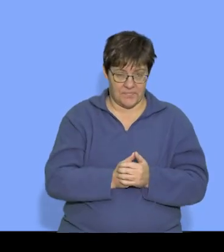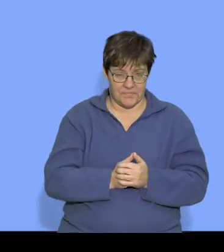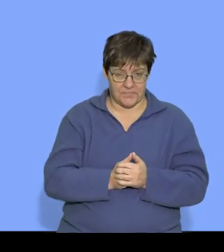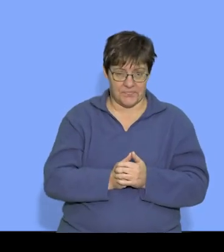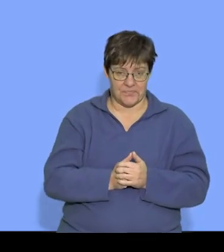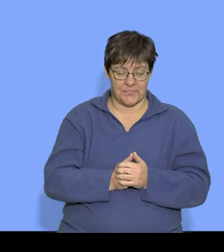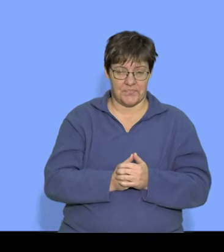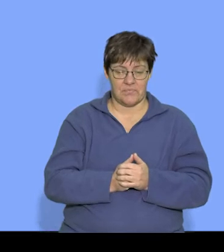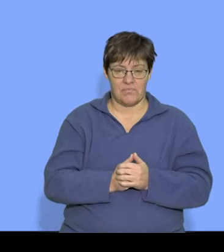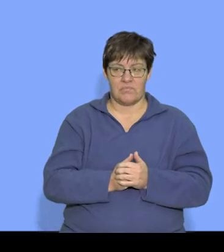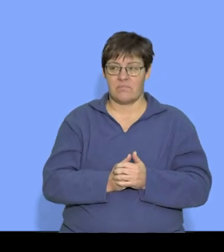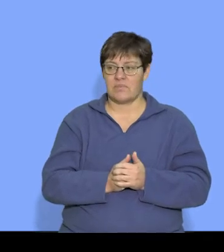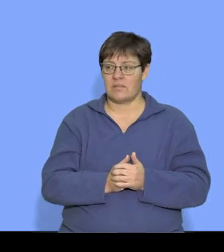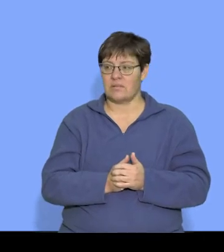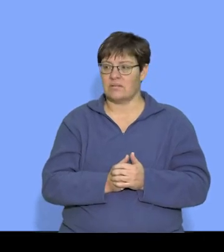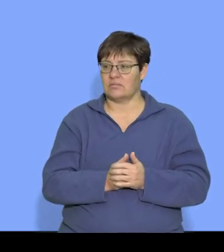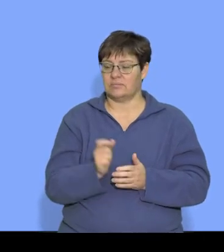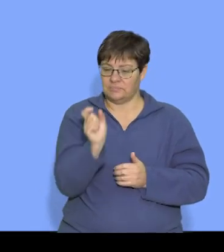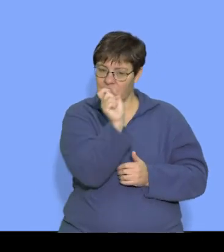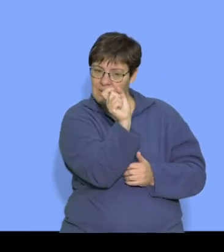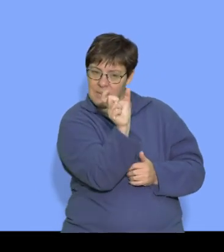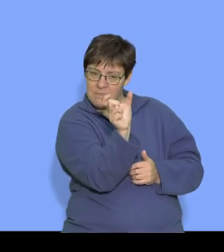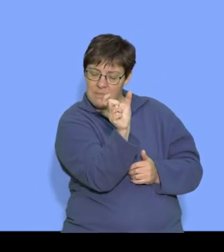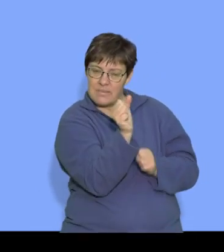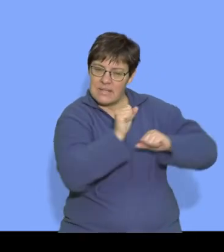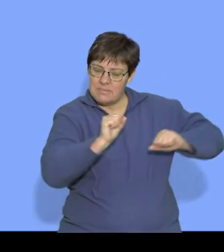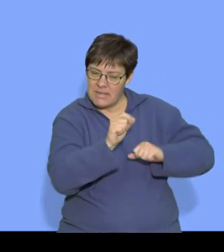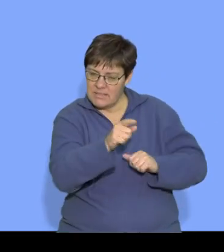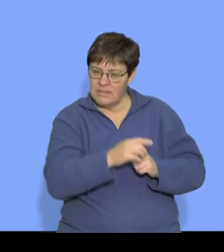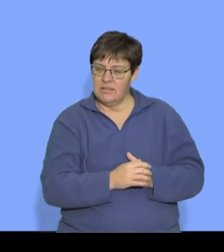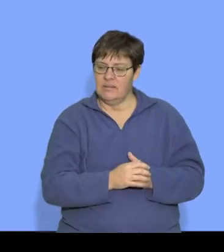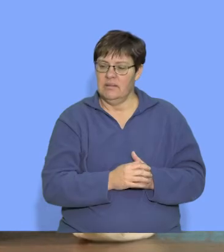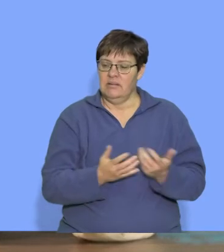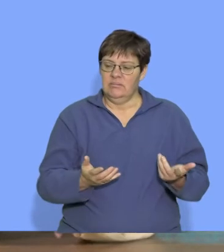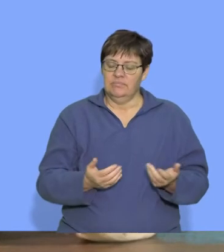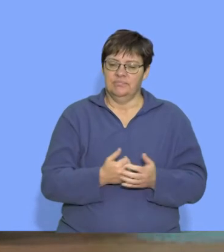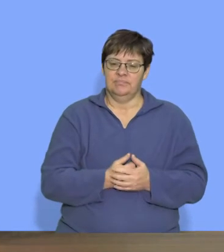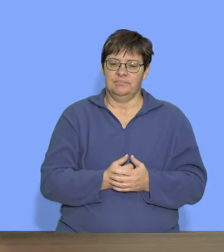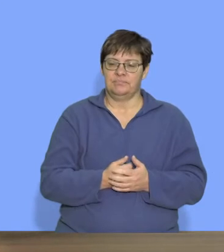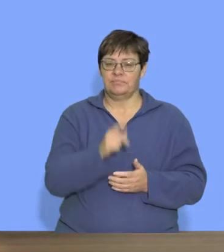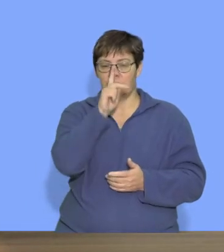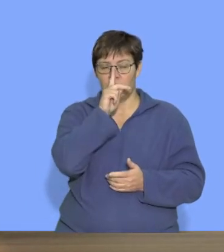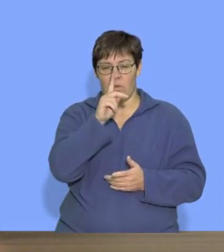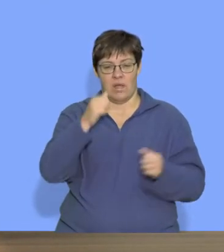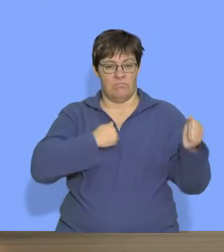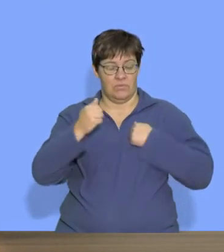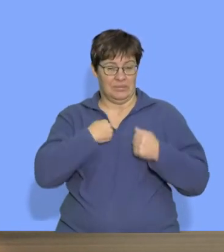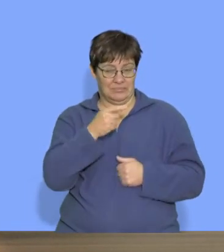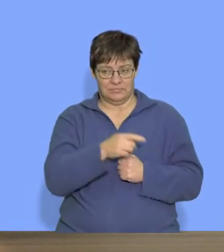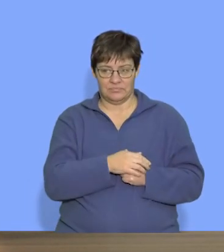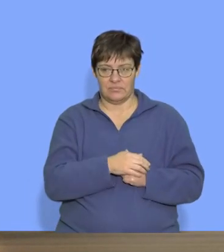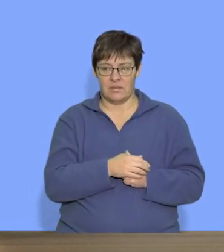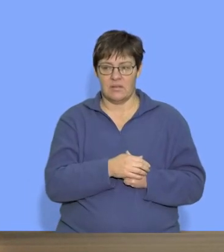guys, if you talk about this large space, or this, when we look at the